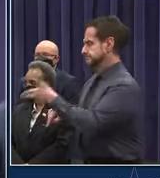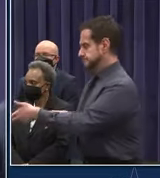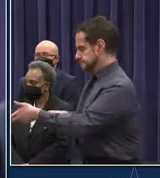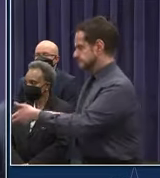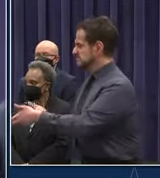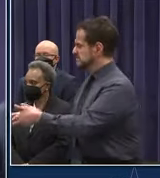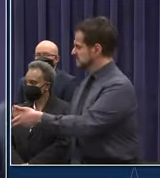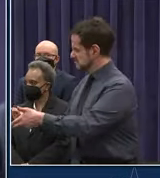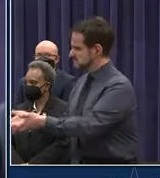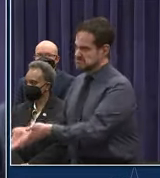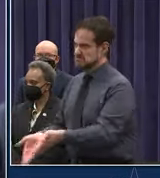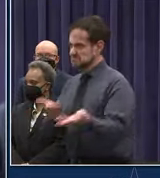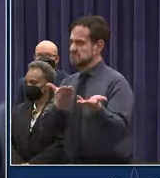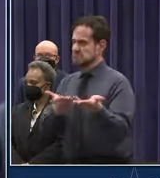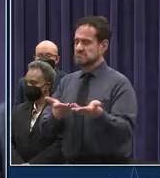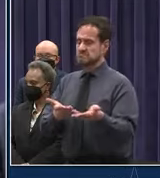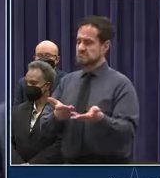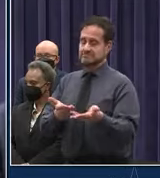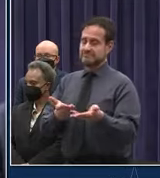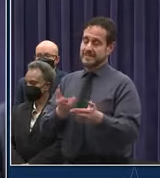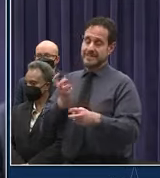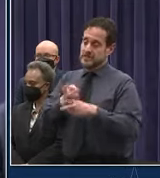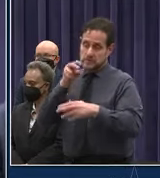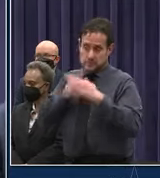You know, foresight, as you mentioned,